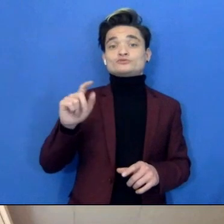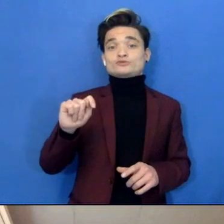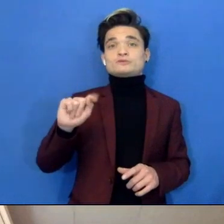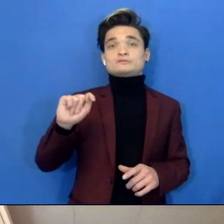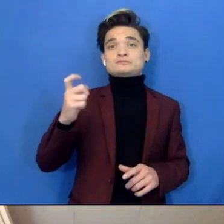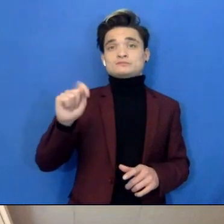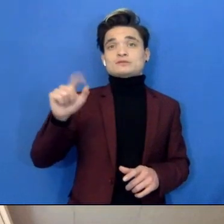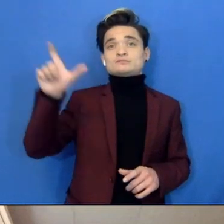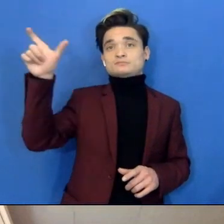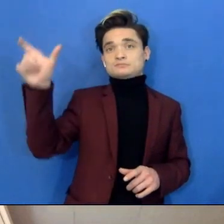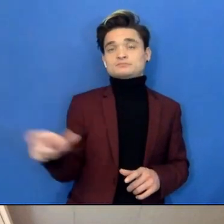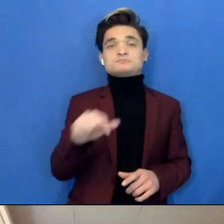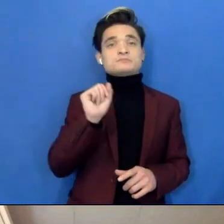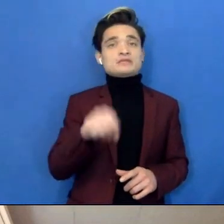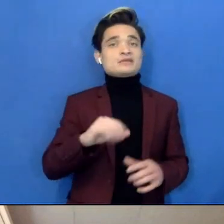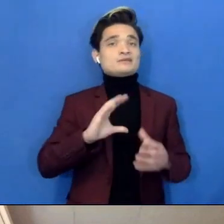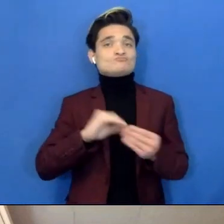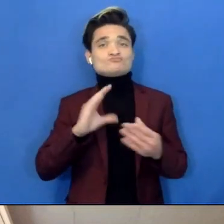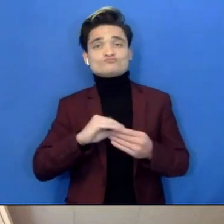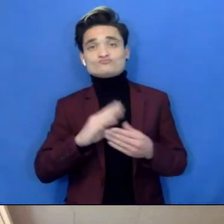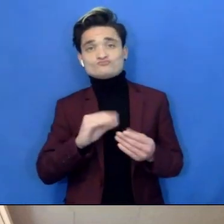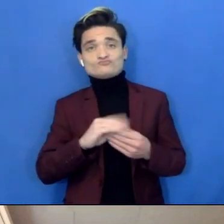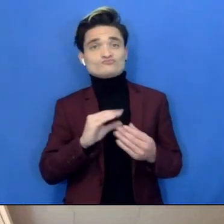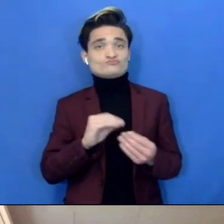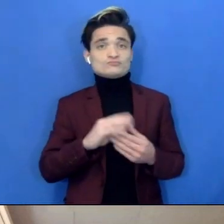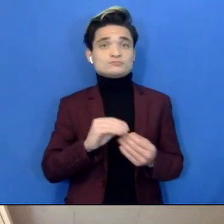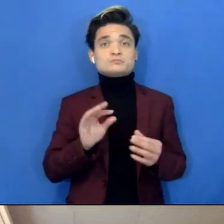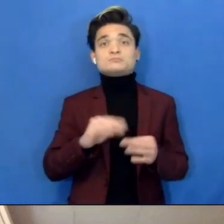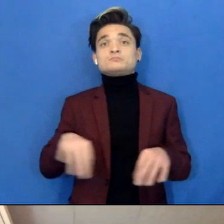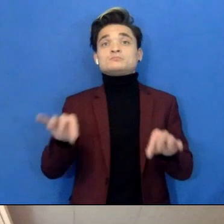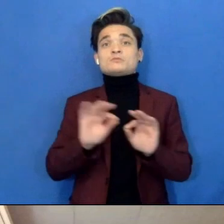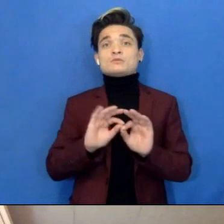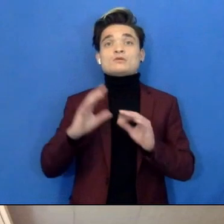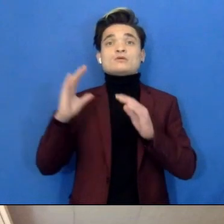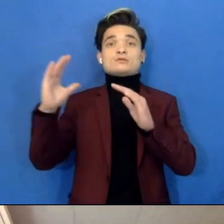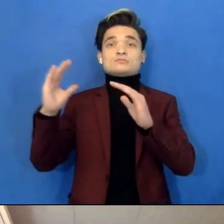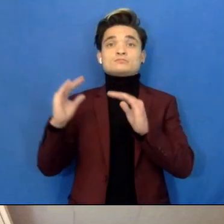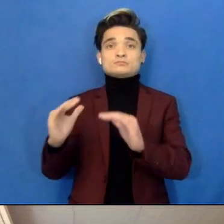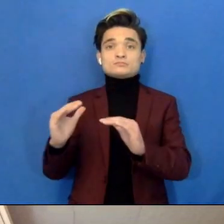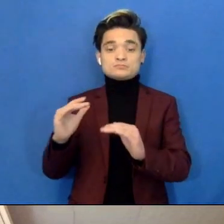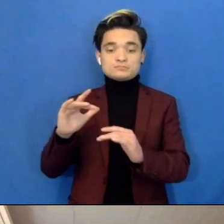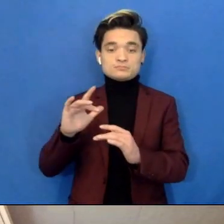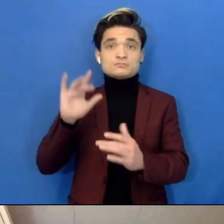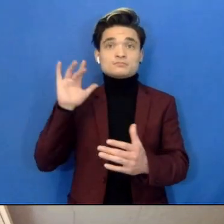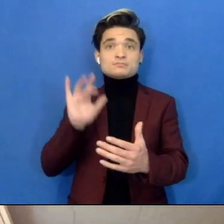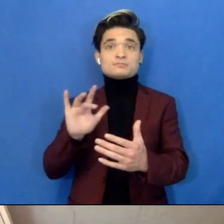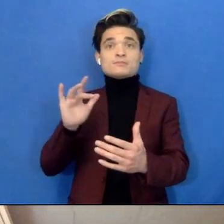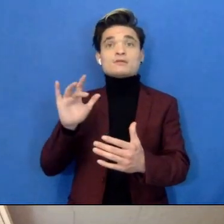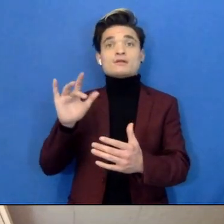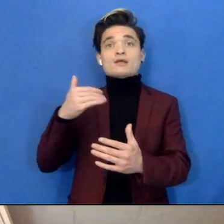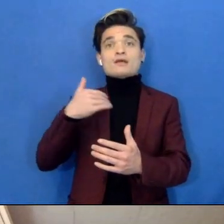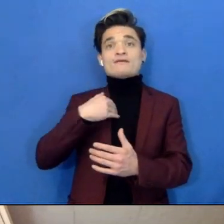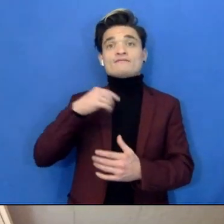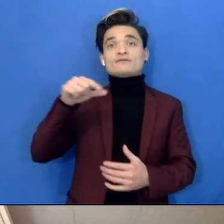comments, but most importantly, there is a button that says Q&A. Now, if you click there, you can